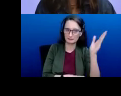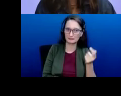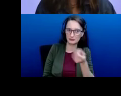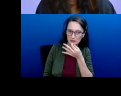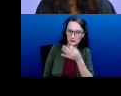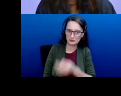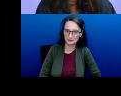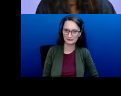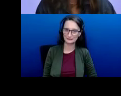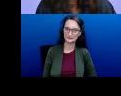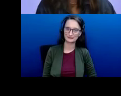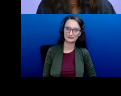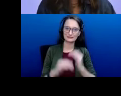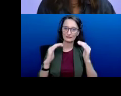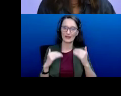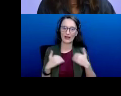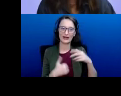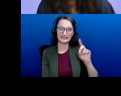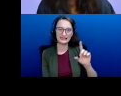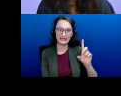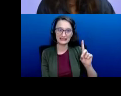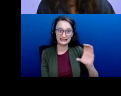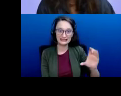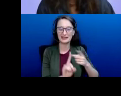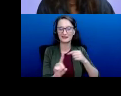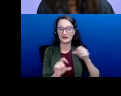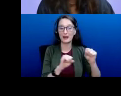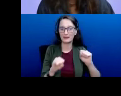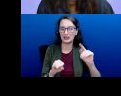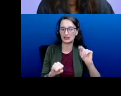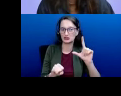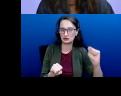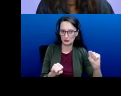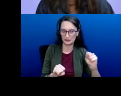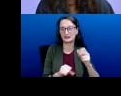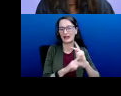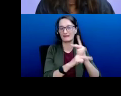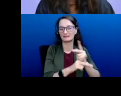We have our GLDC from Ability Tools that we mentioned earlier, the lending centers.